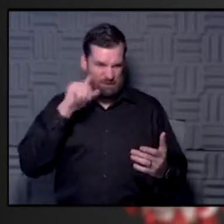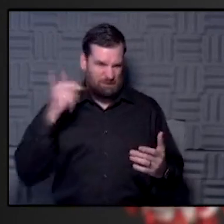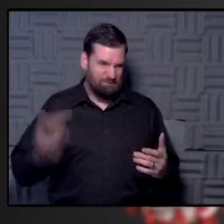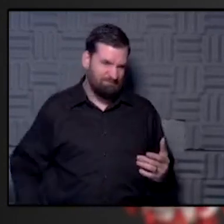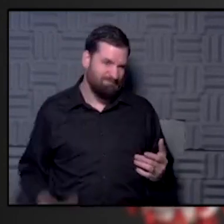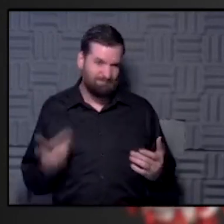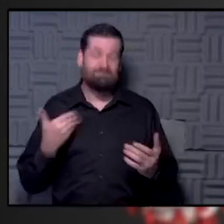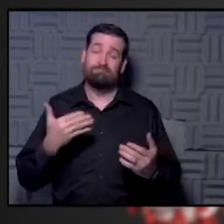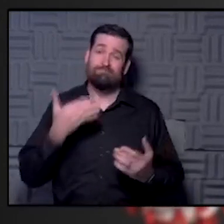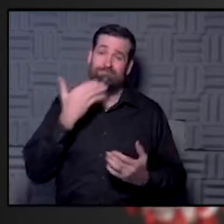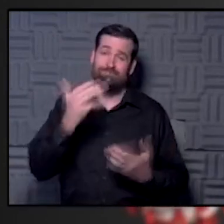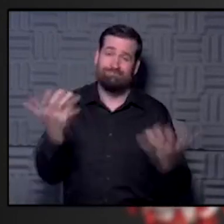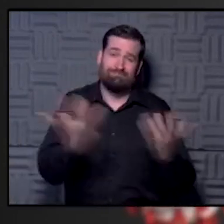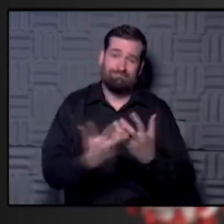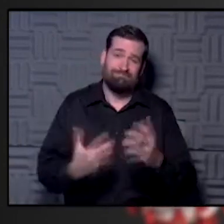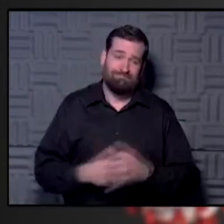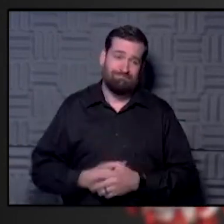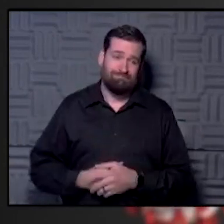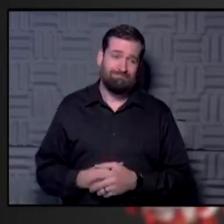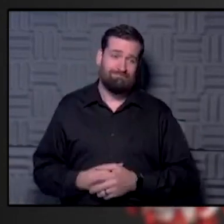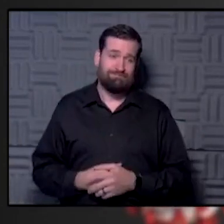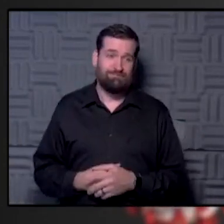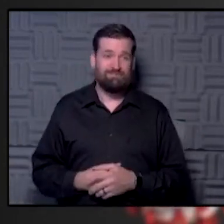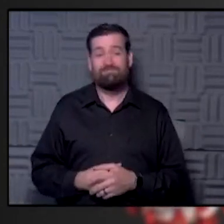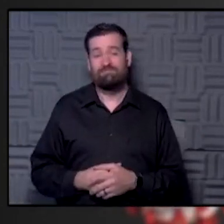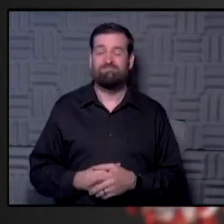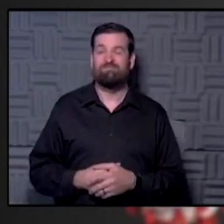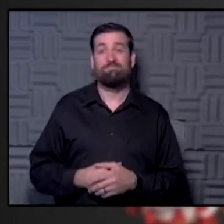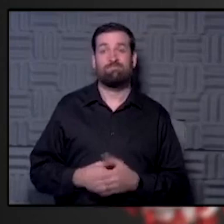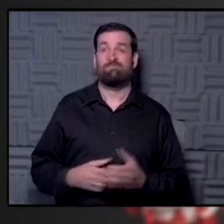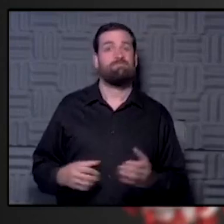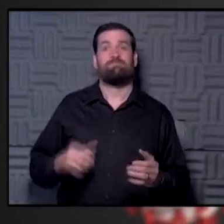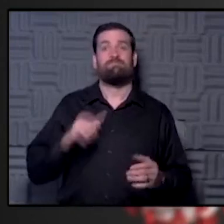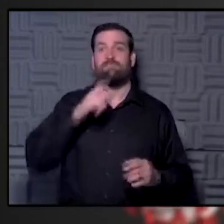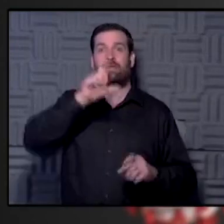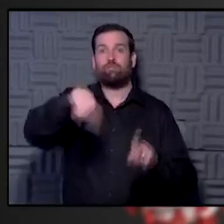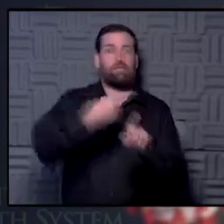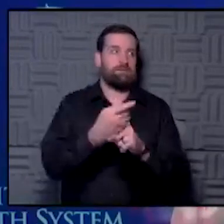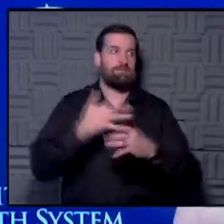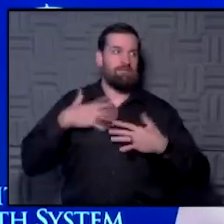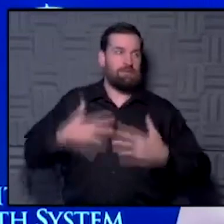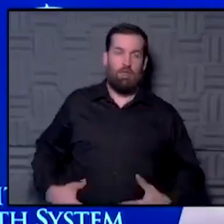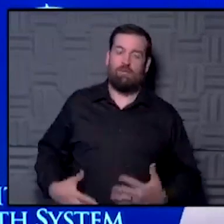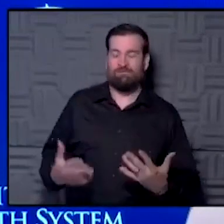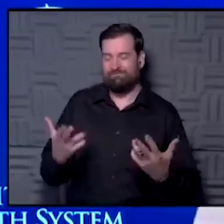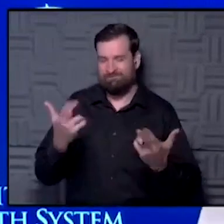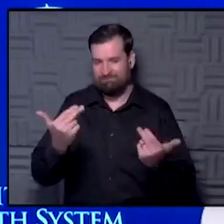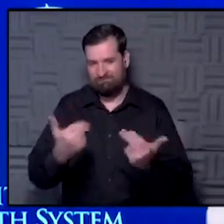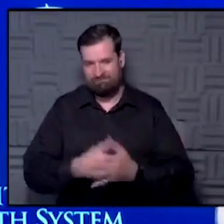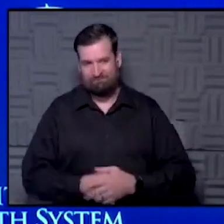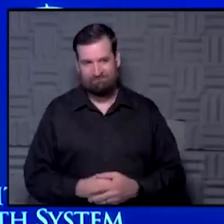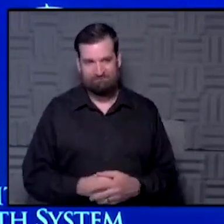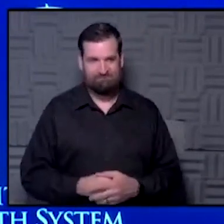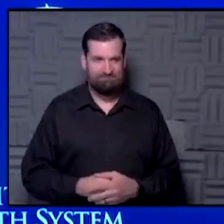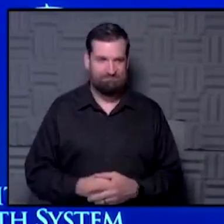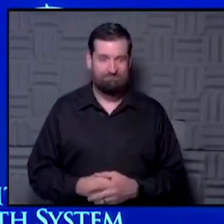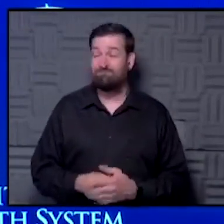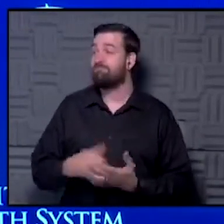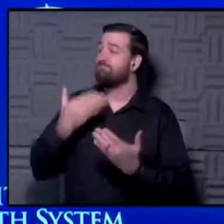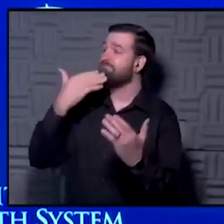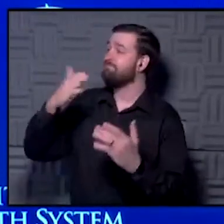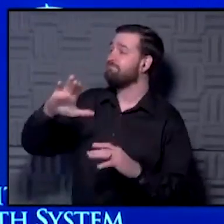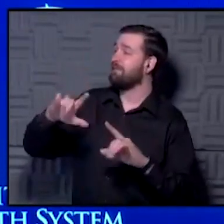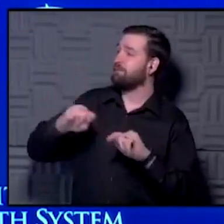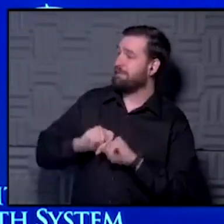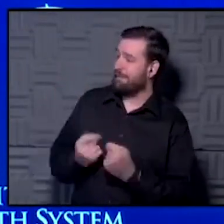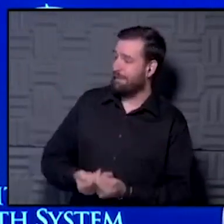that's a pretty good resemblance, and in many ways I probably resemble it more than just physically. So thanks to our team for